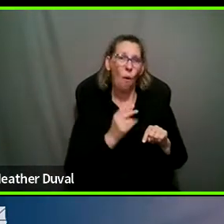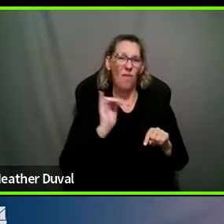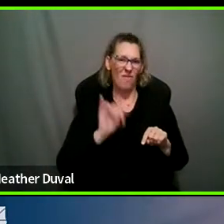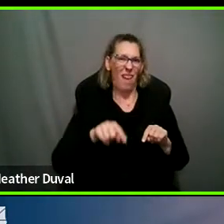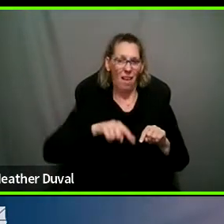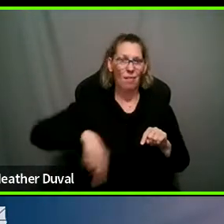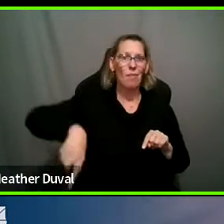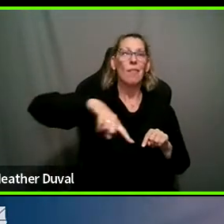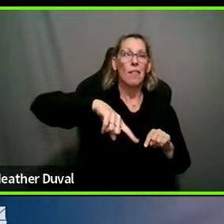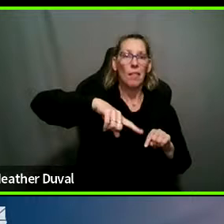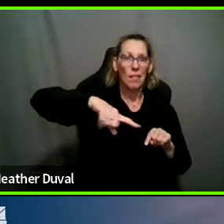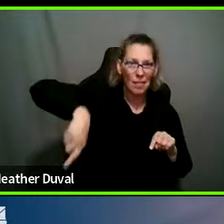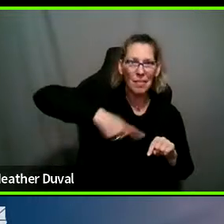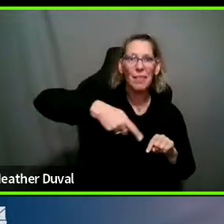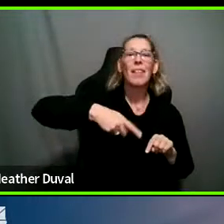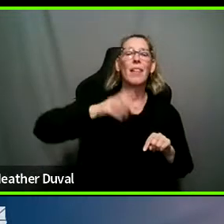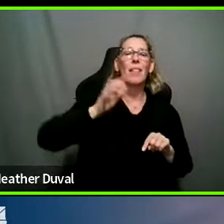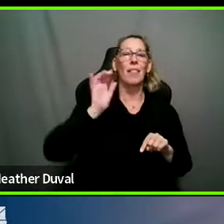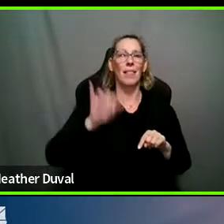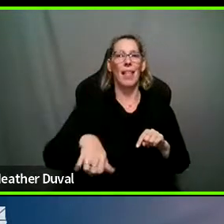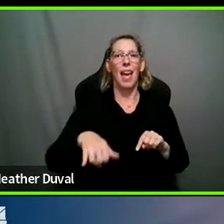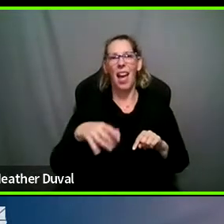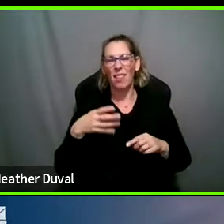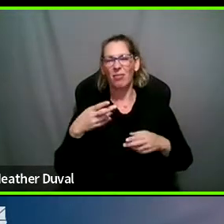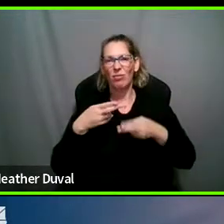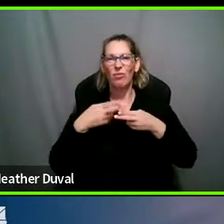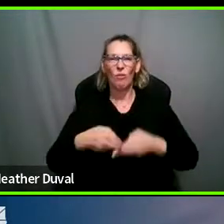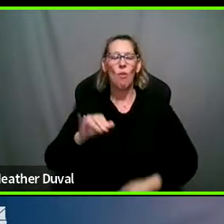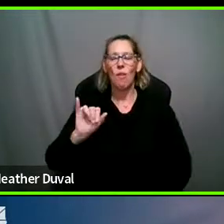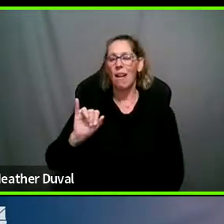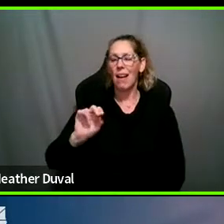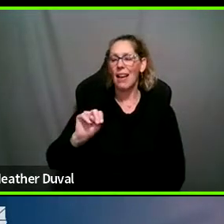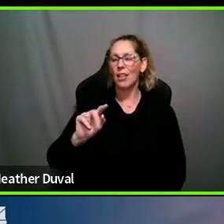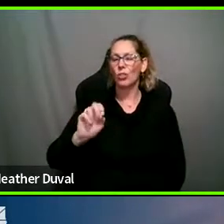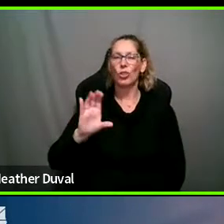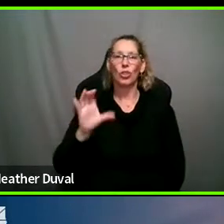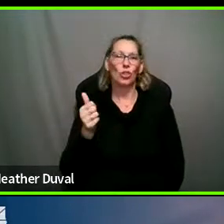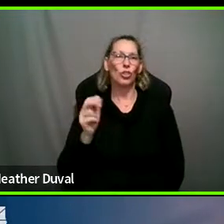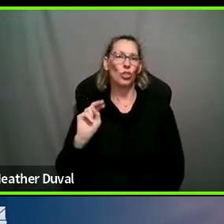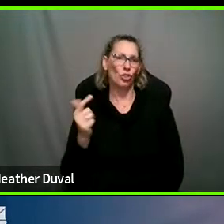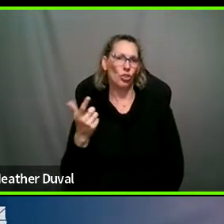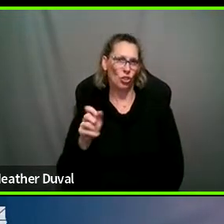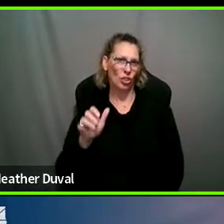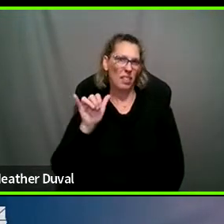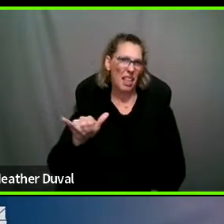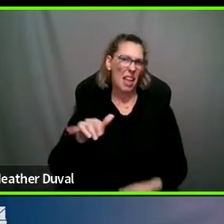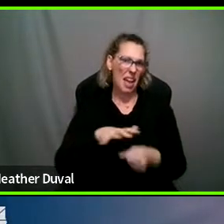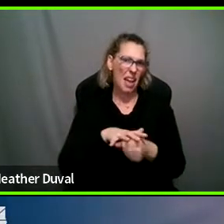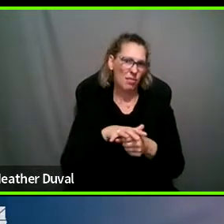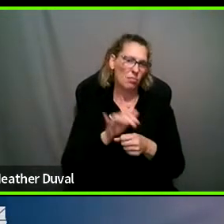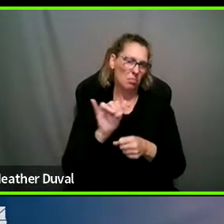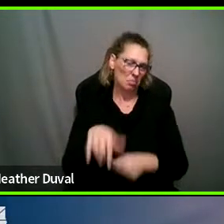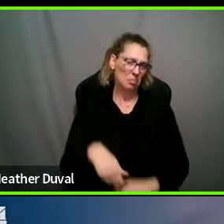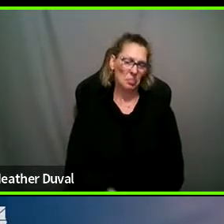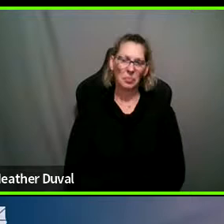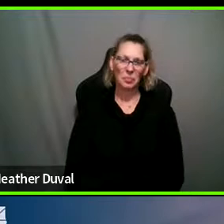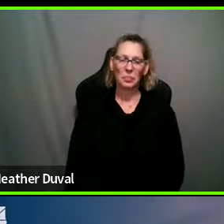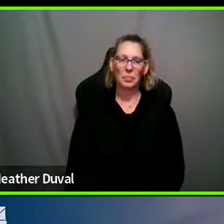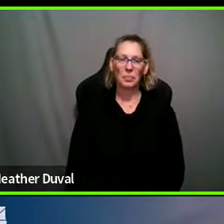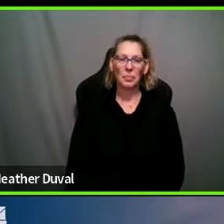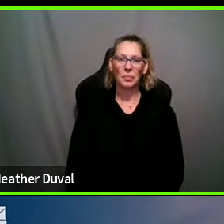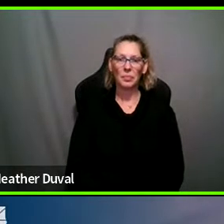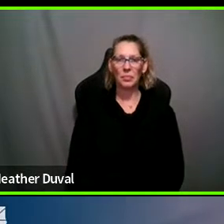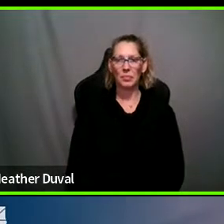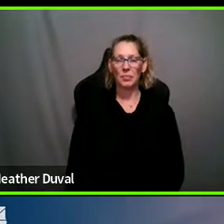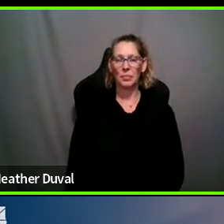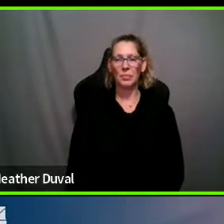that take us to Marine Drive. So that whole area, the system of ramps is part of the change.